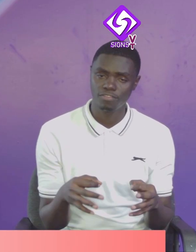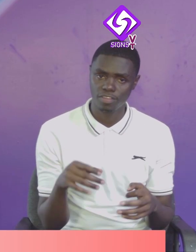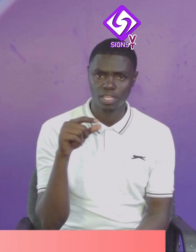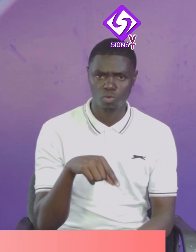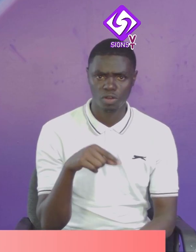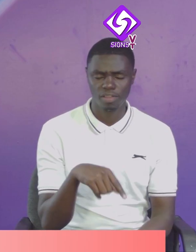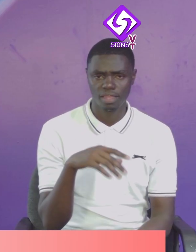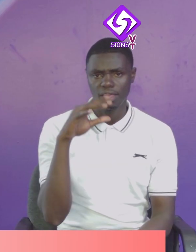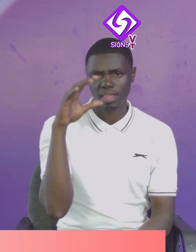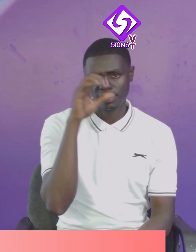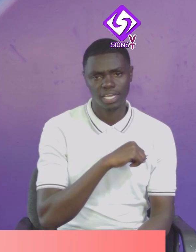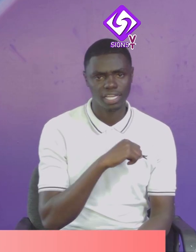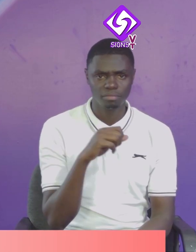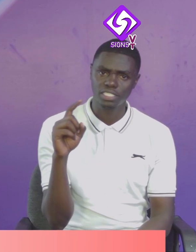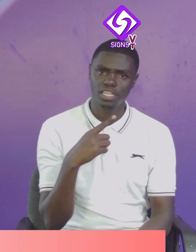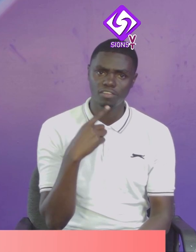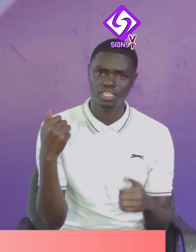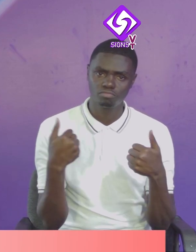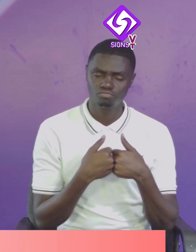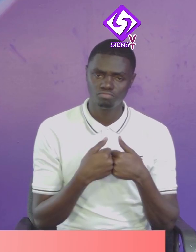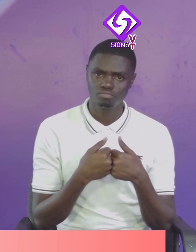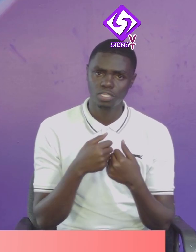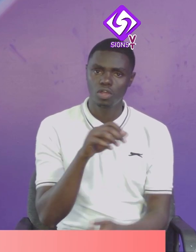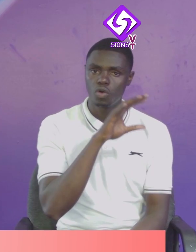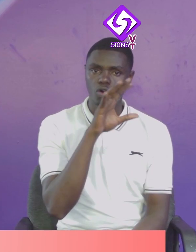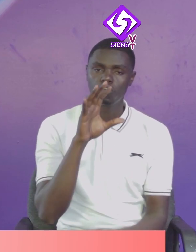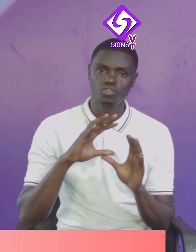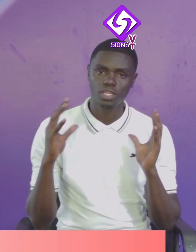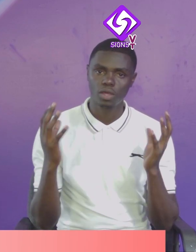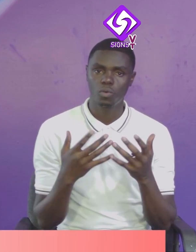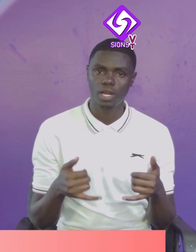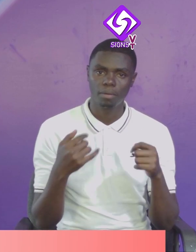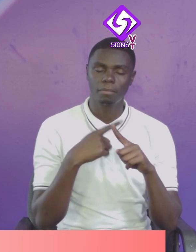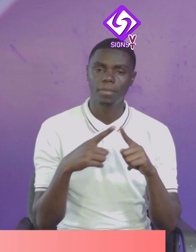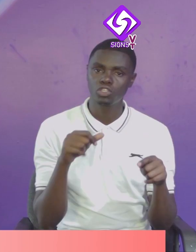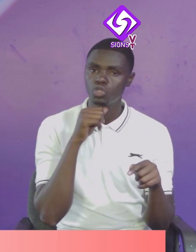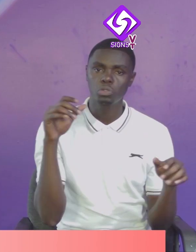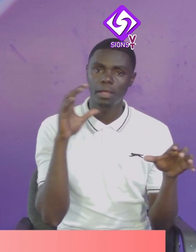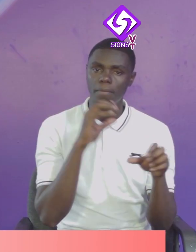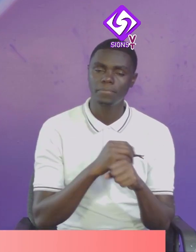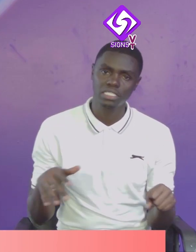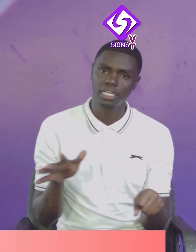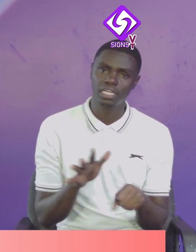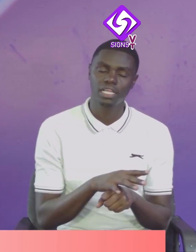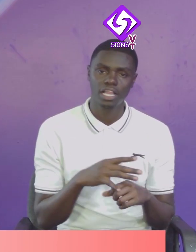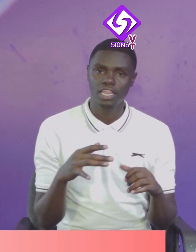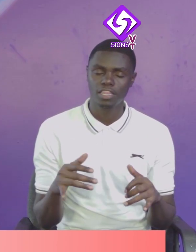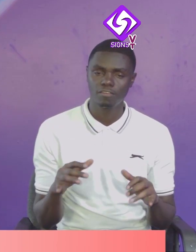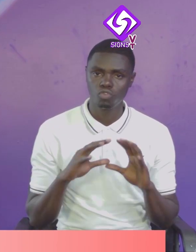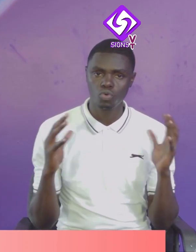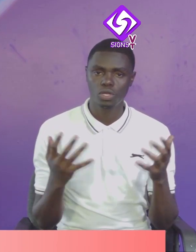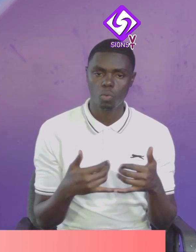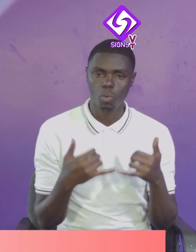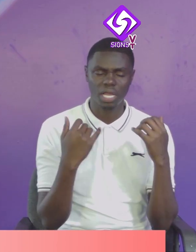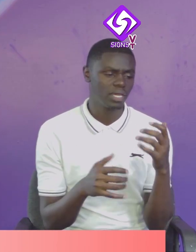might miss the first game of the World Cup, but he will not miss the whole World Cup. This is just affect the first 2